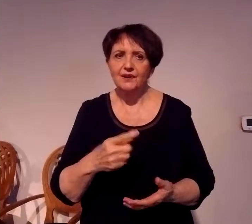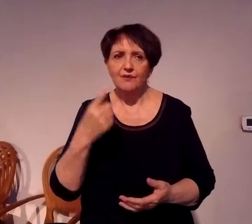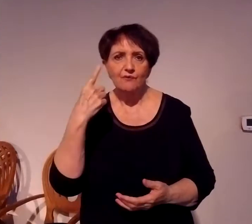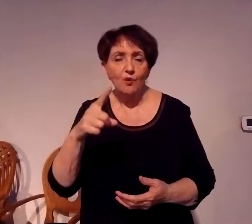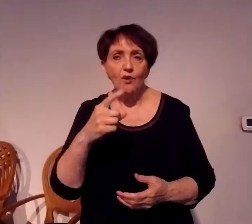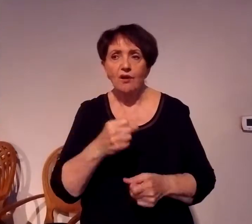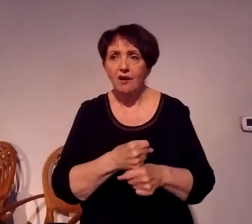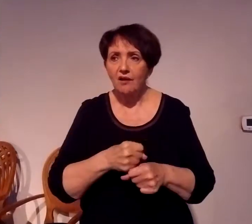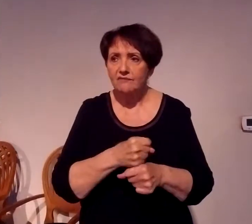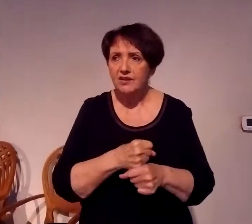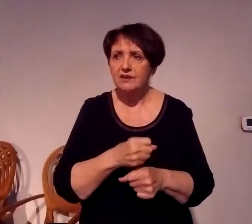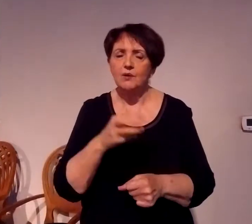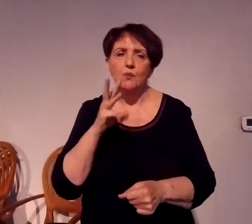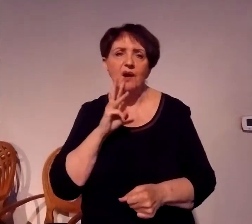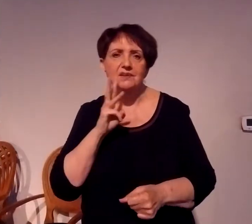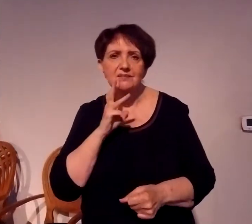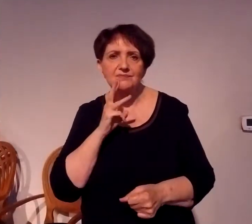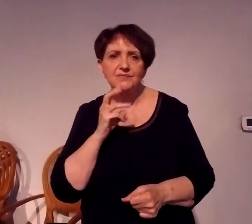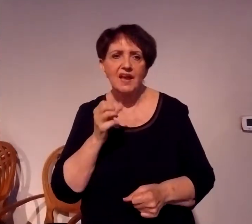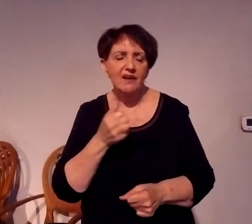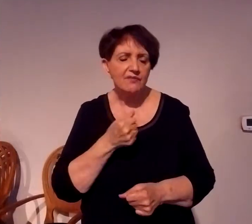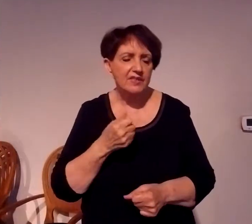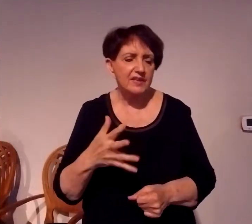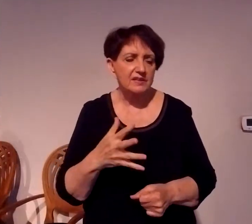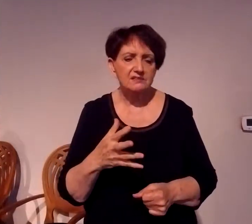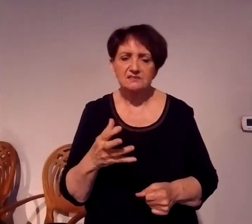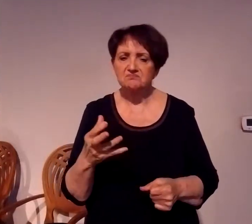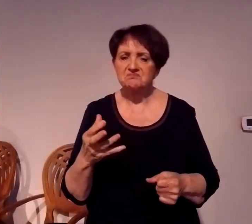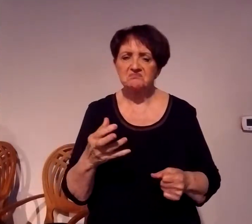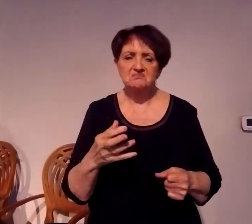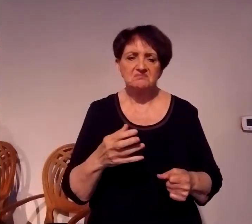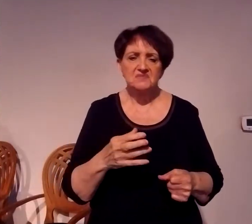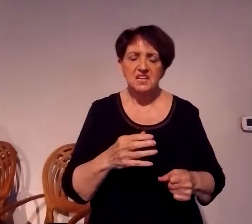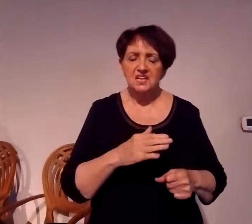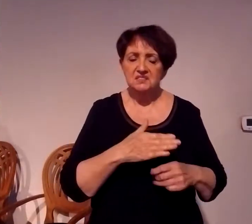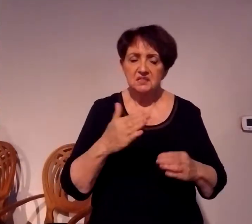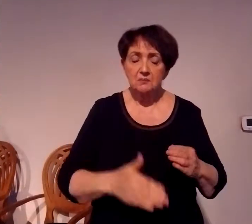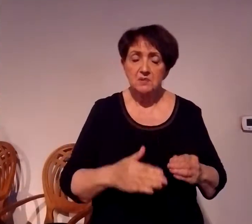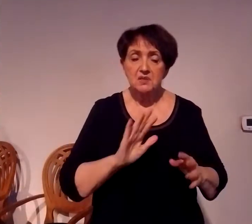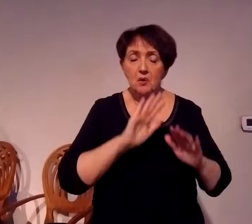that stuff goes in the landfill, or worse, ends up in our oceans.